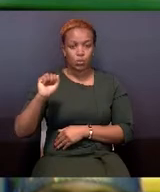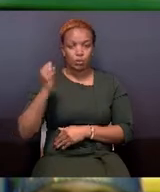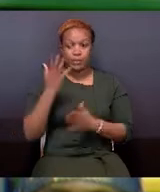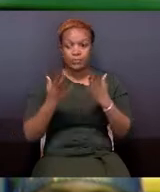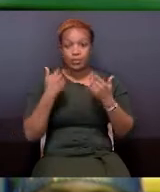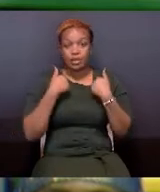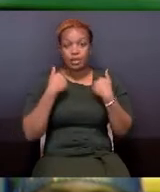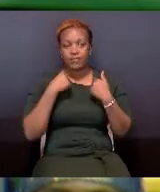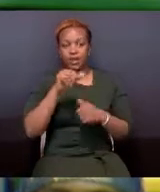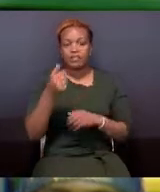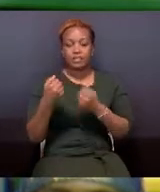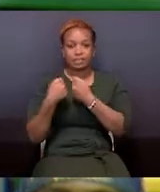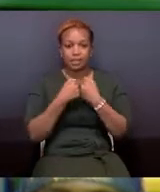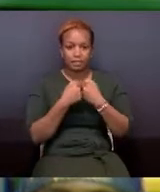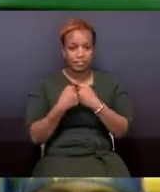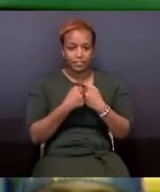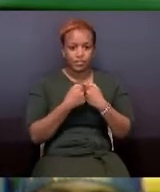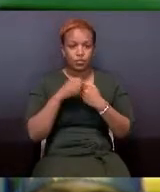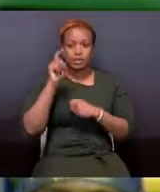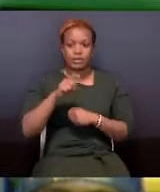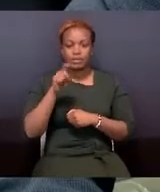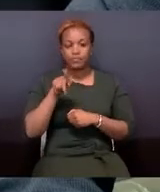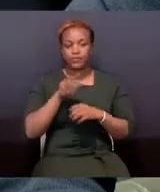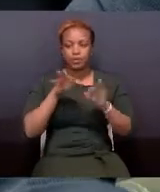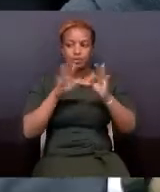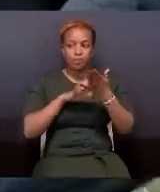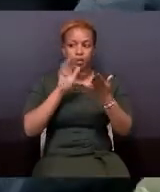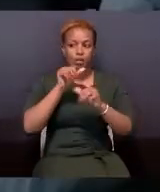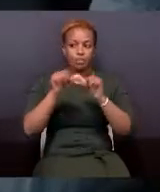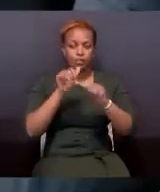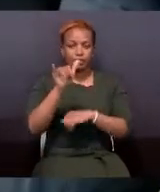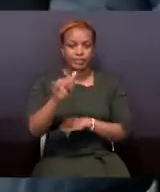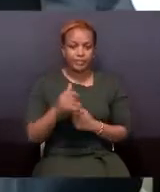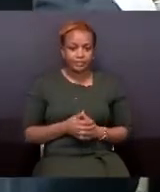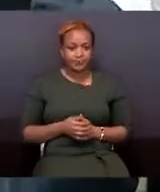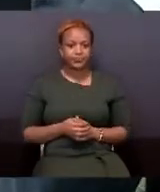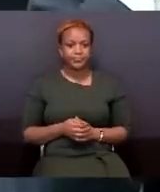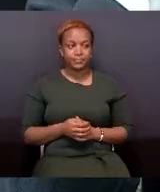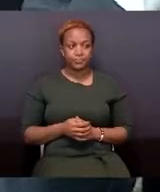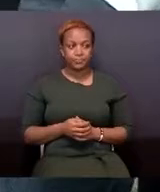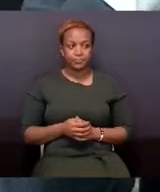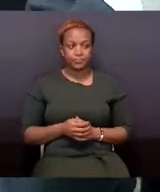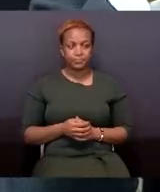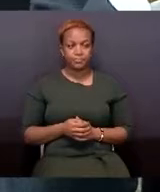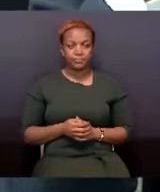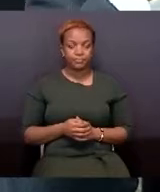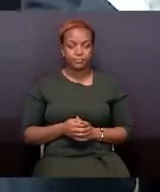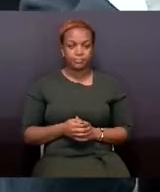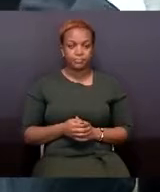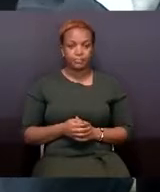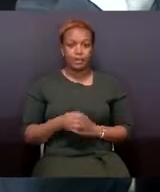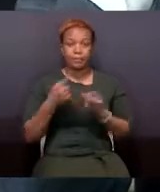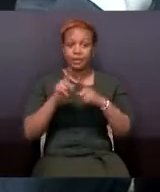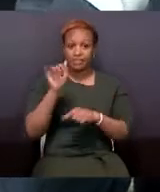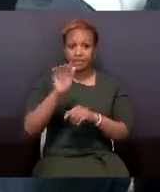those challenges. Yes. So it was just to highlight what you had mentioned, but I think you have answered the question, yeah. Yeah. Yeah. So, but that is anyway the whole thing.